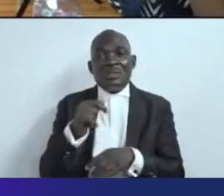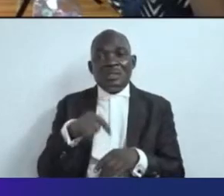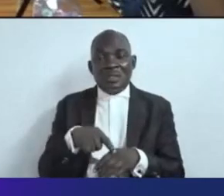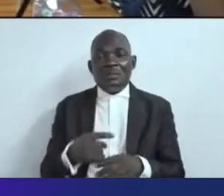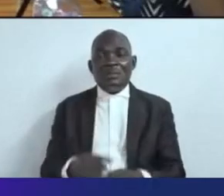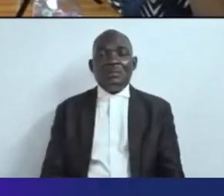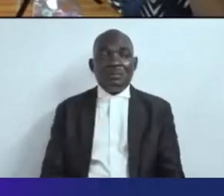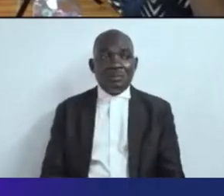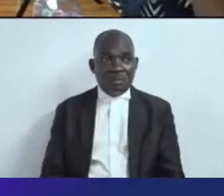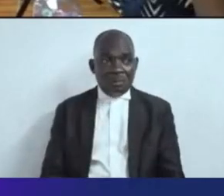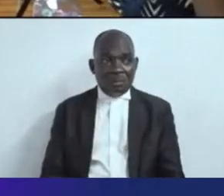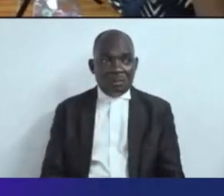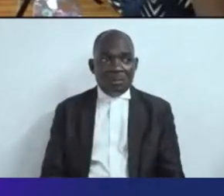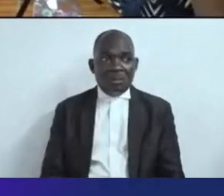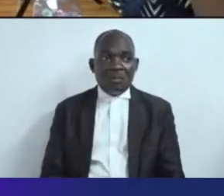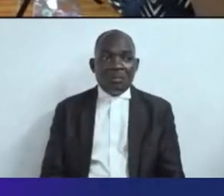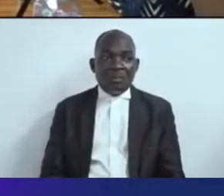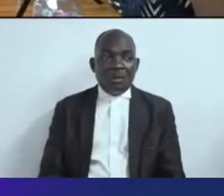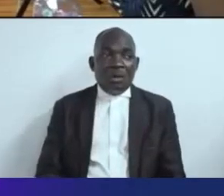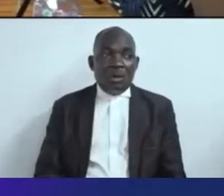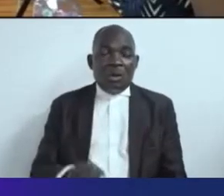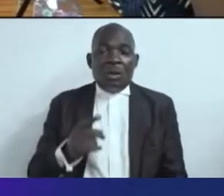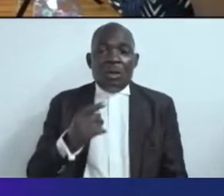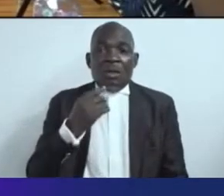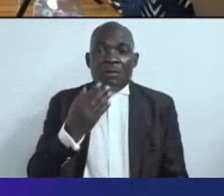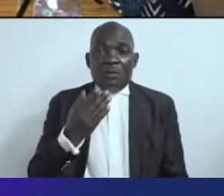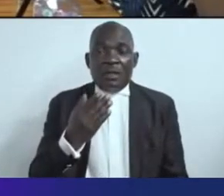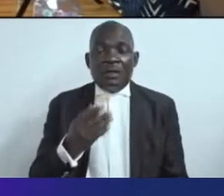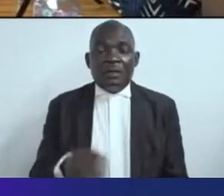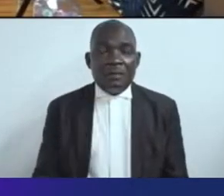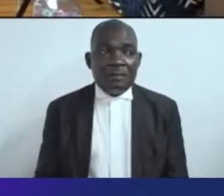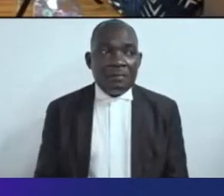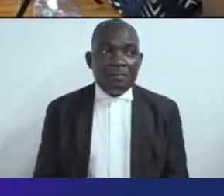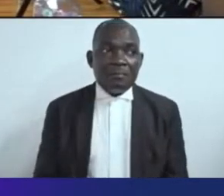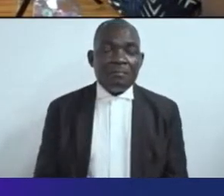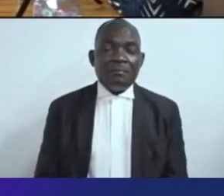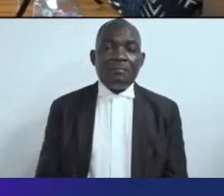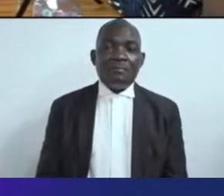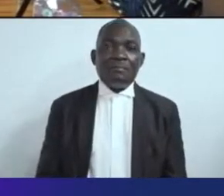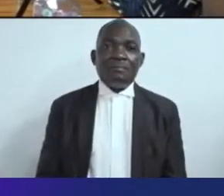call. Thank you, Governor.